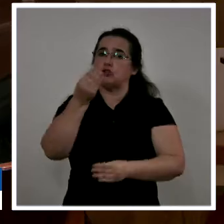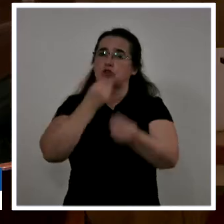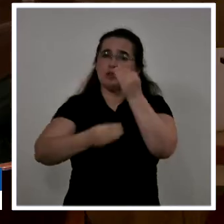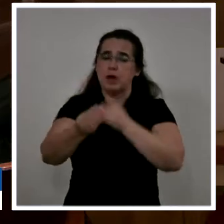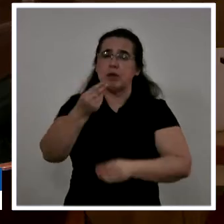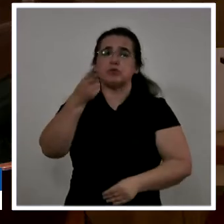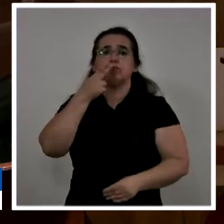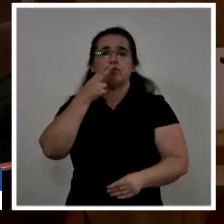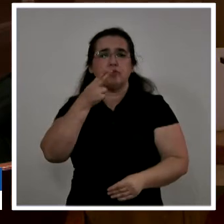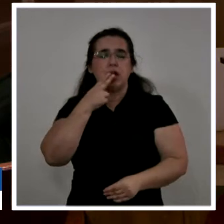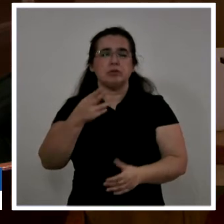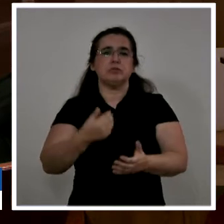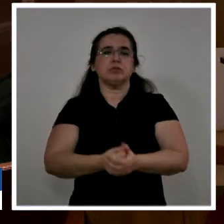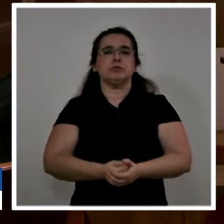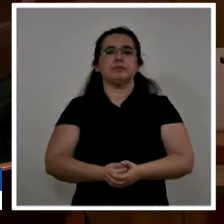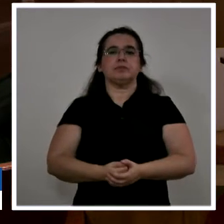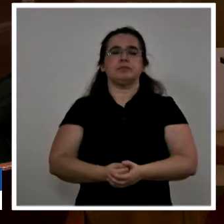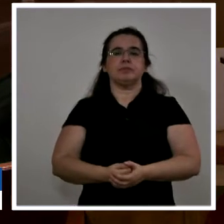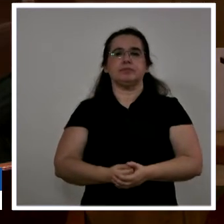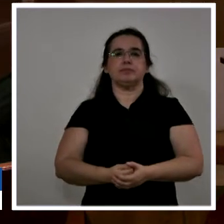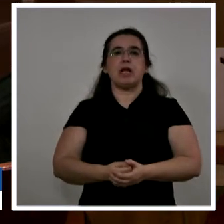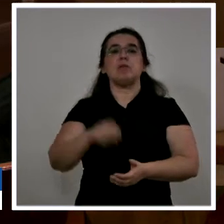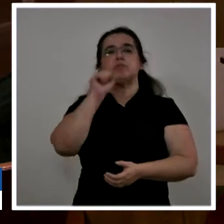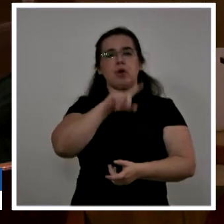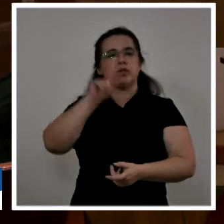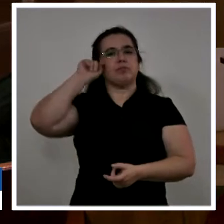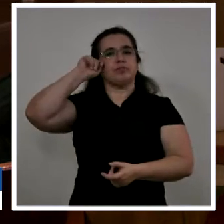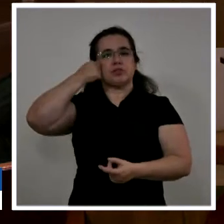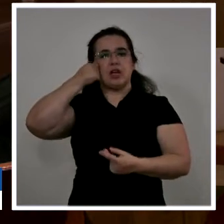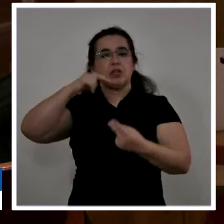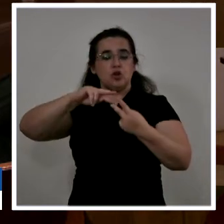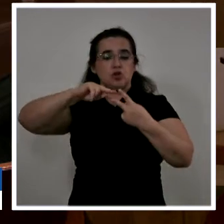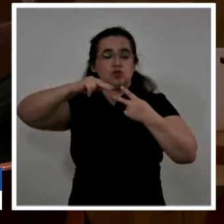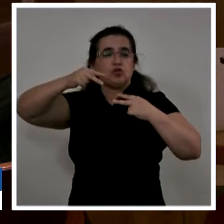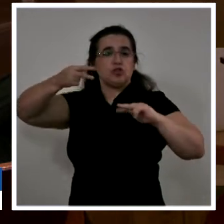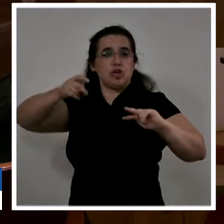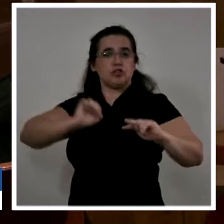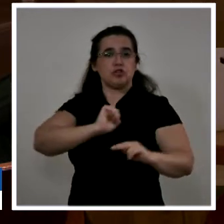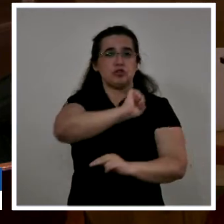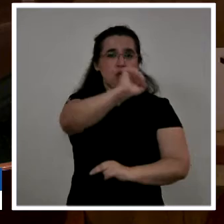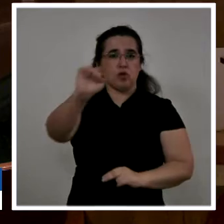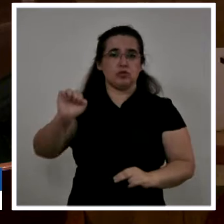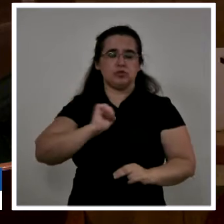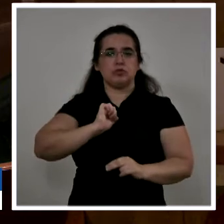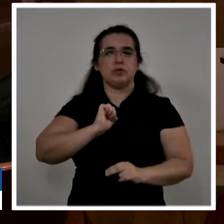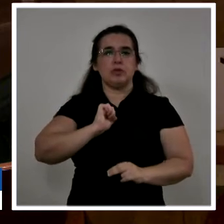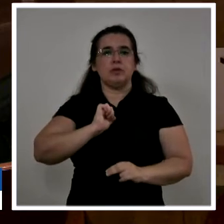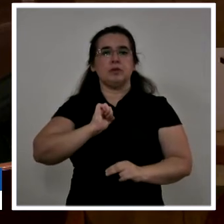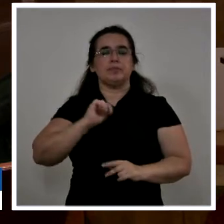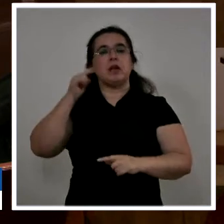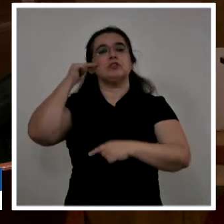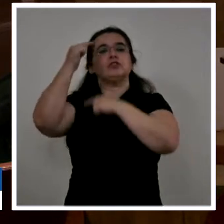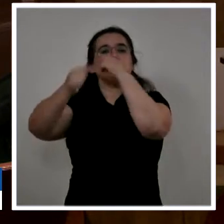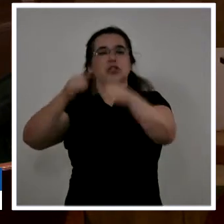ou fumamos, can affect our gene expression, pode afetar a expressão dos nossos genes, and that of future generations, e